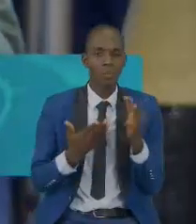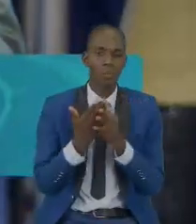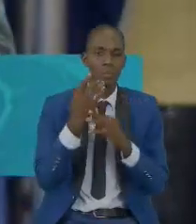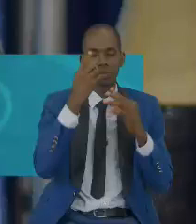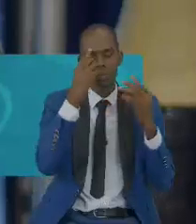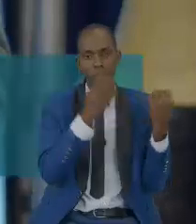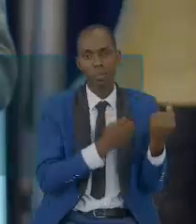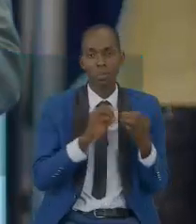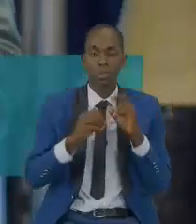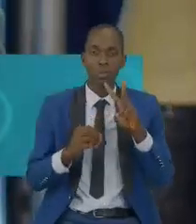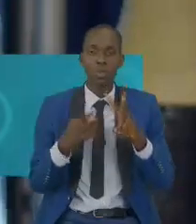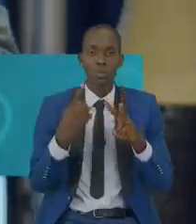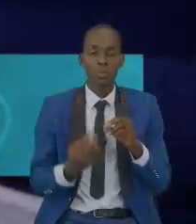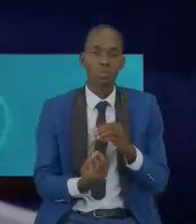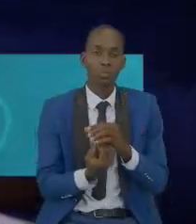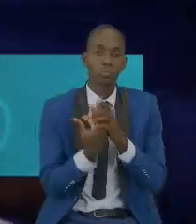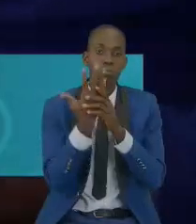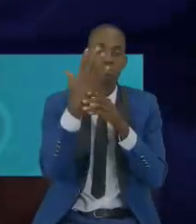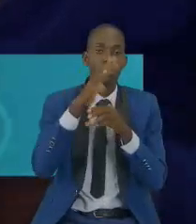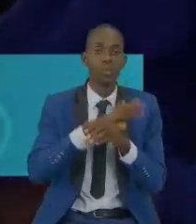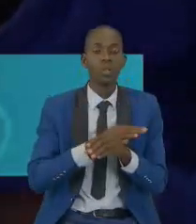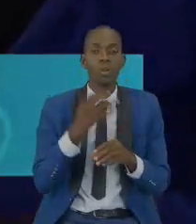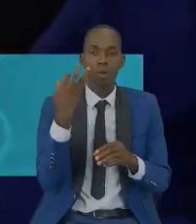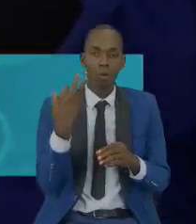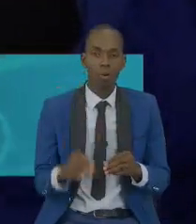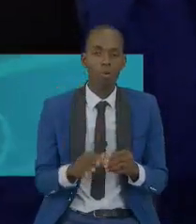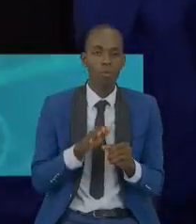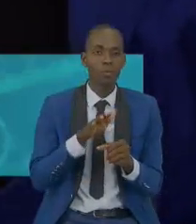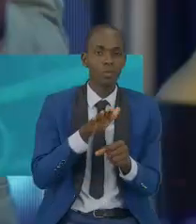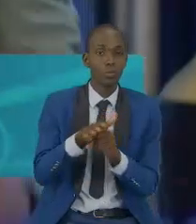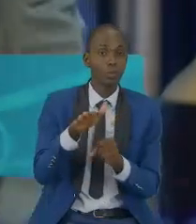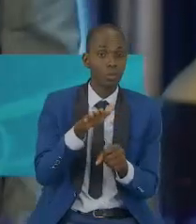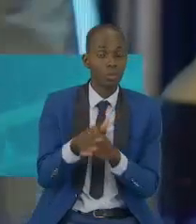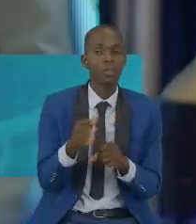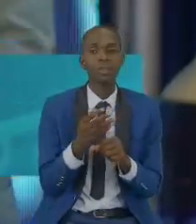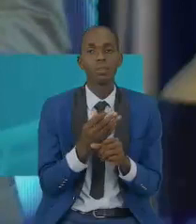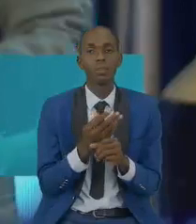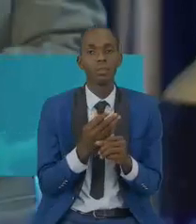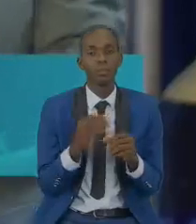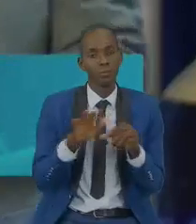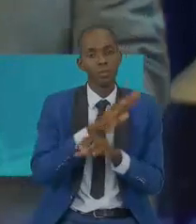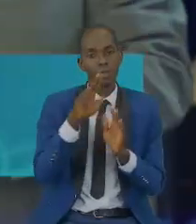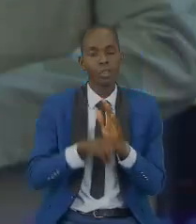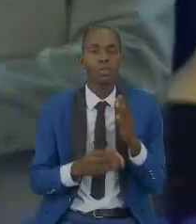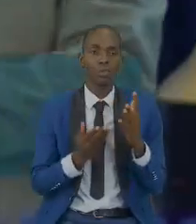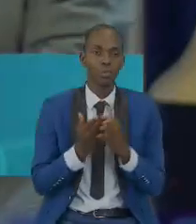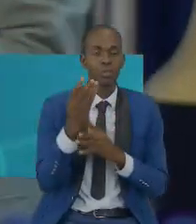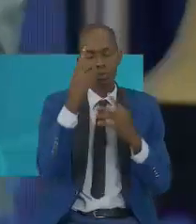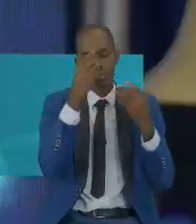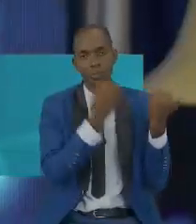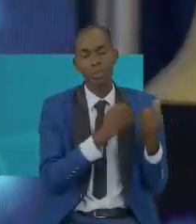the fountain of sufficient fullness through faith. And number three, the fortress